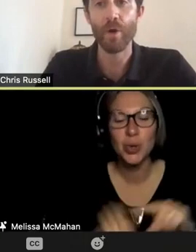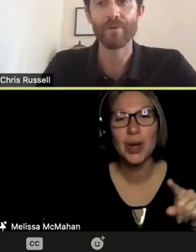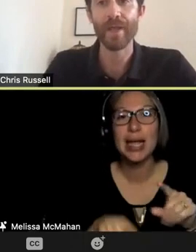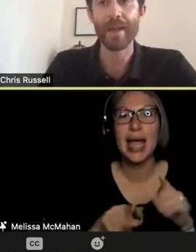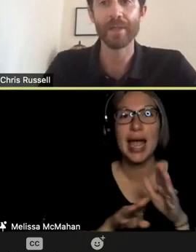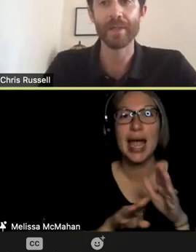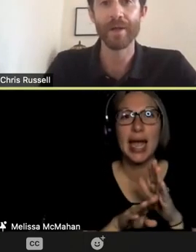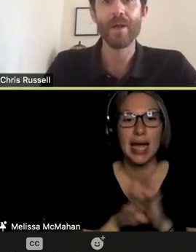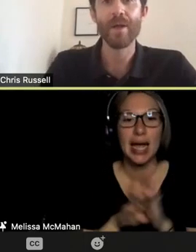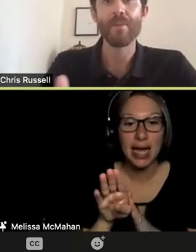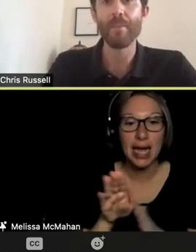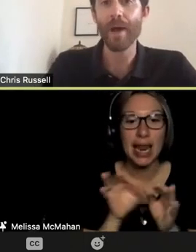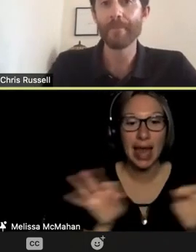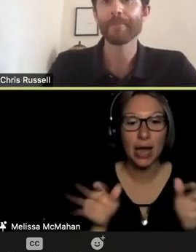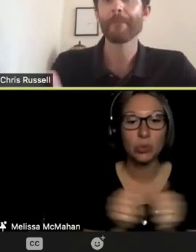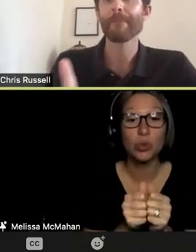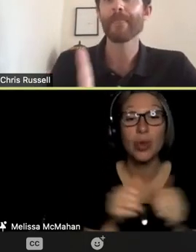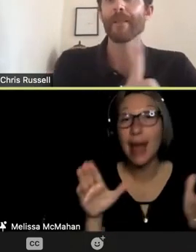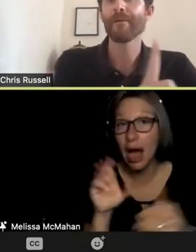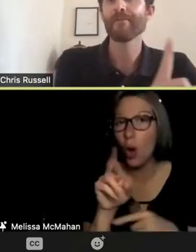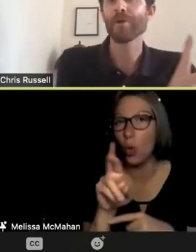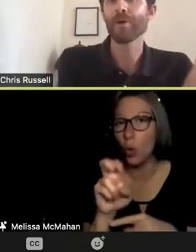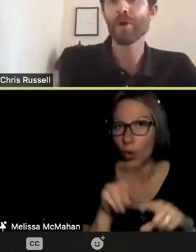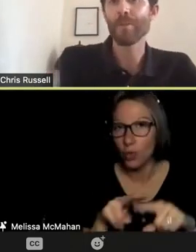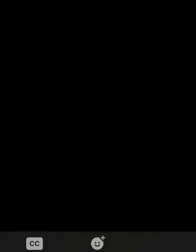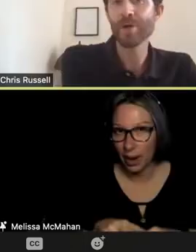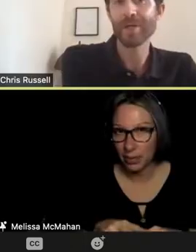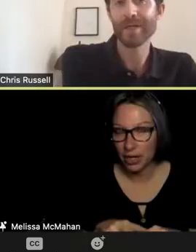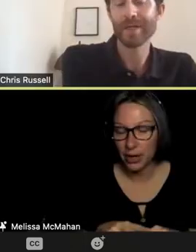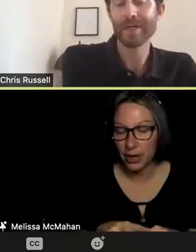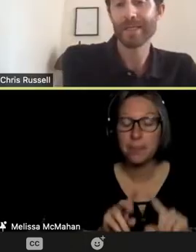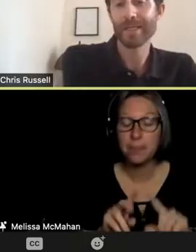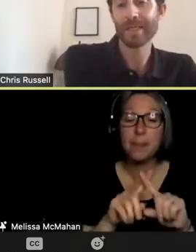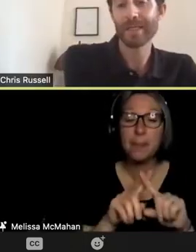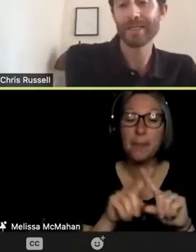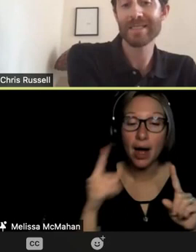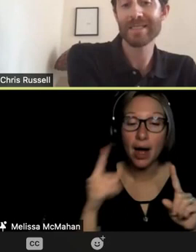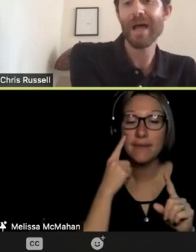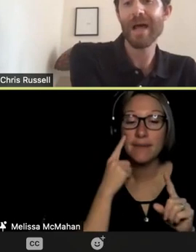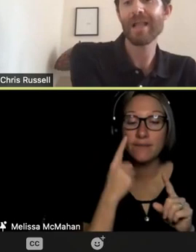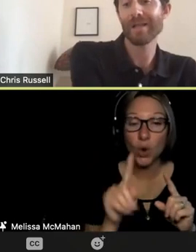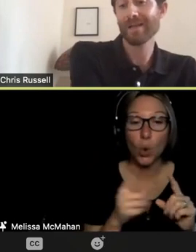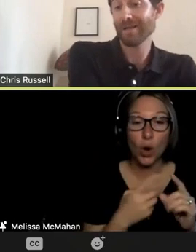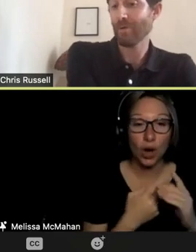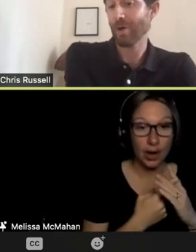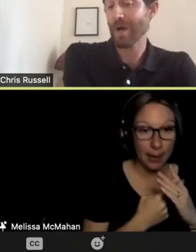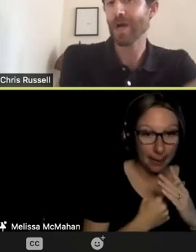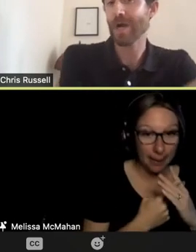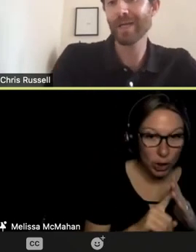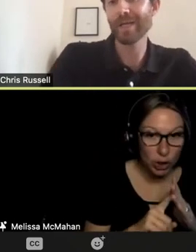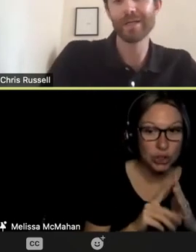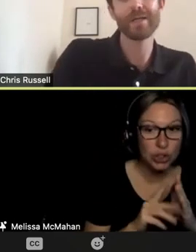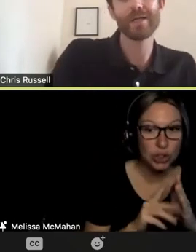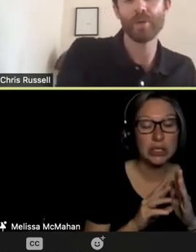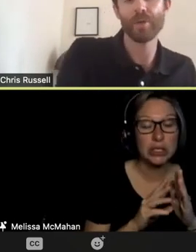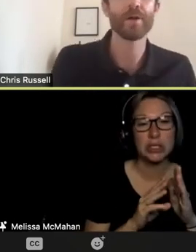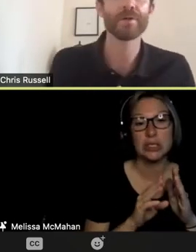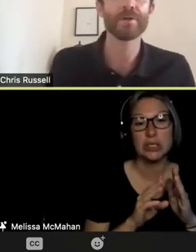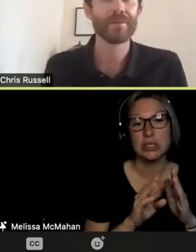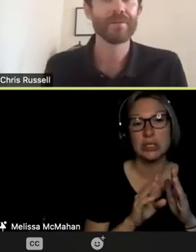core vocabulary, but for emergent symbolic or